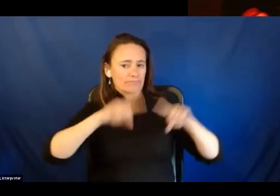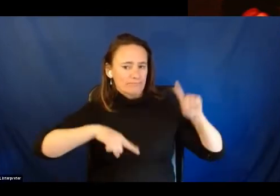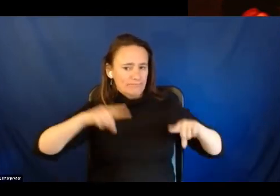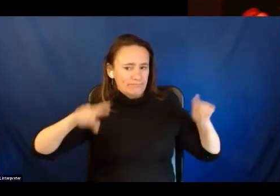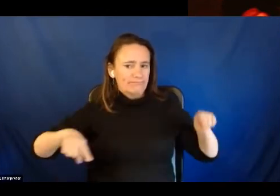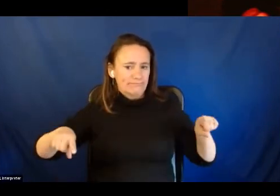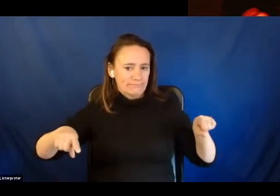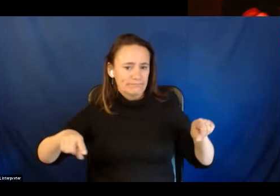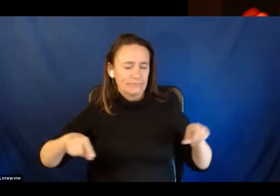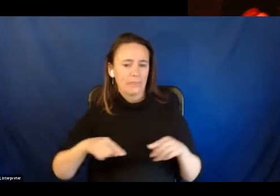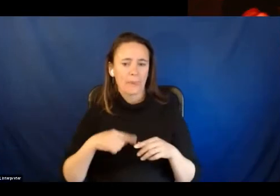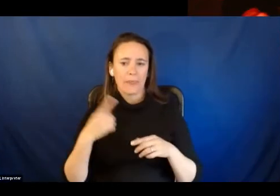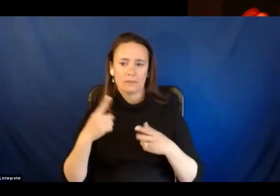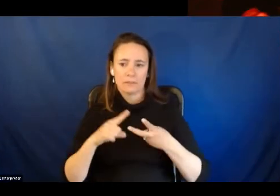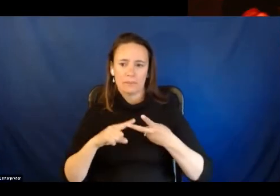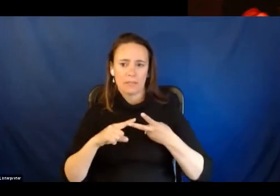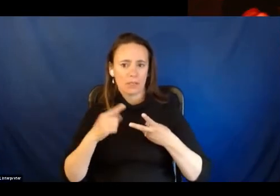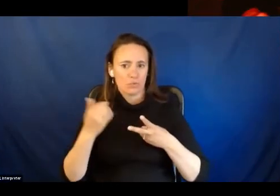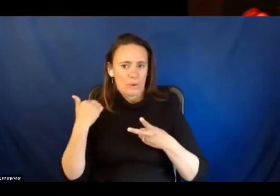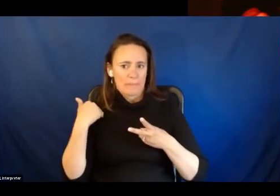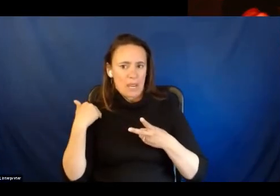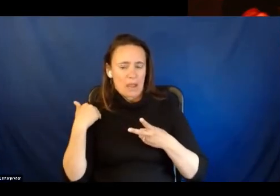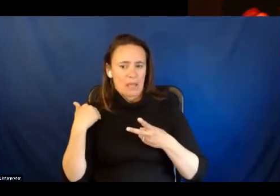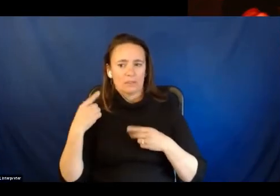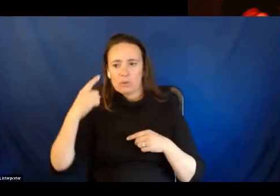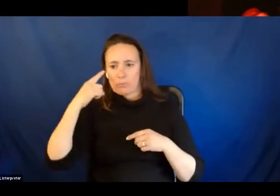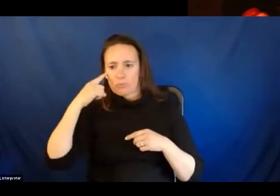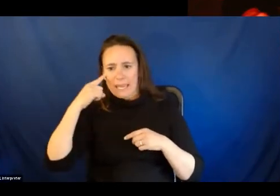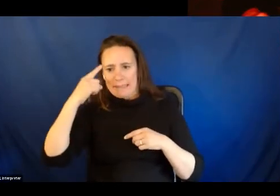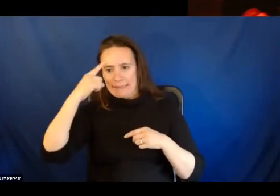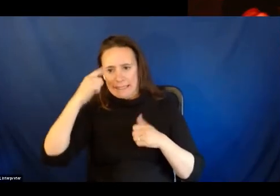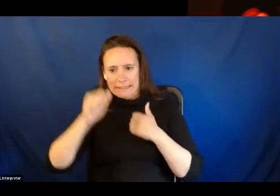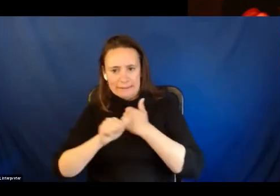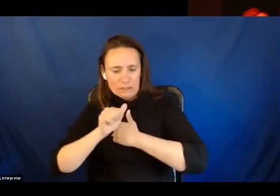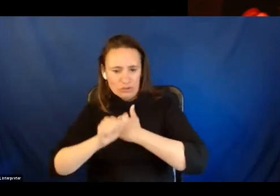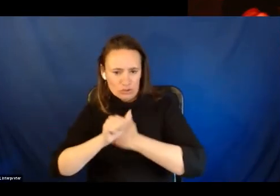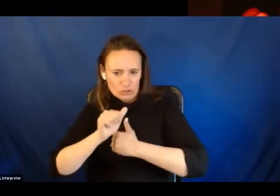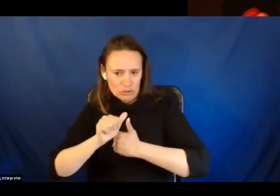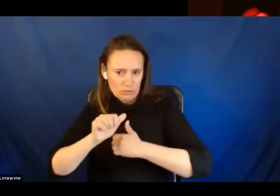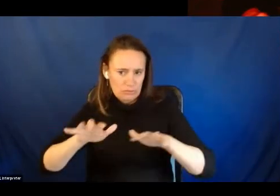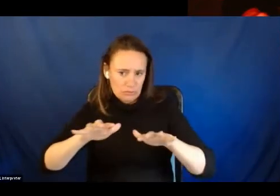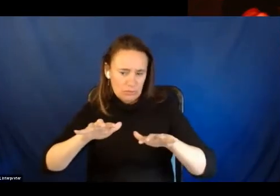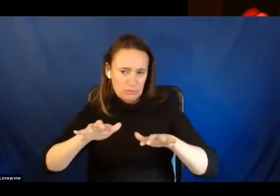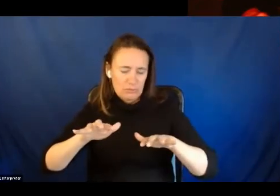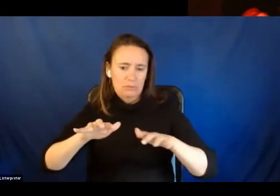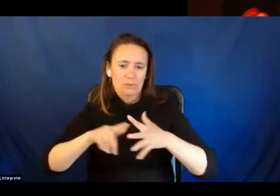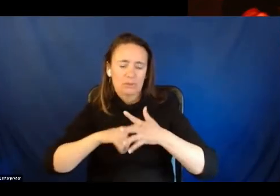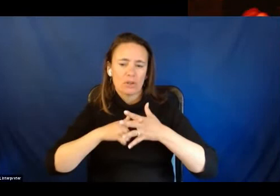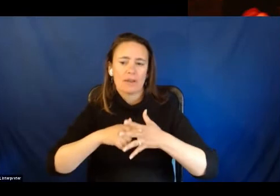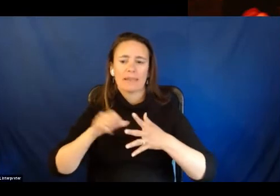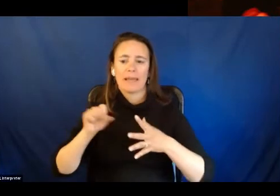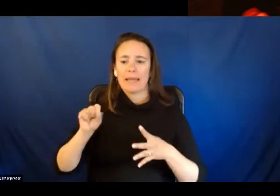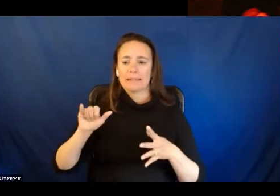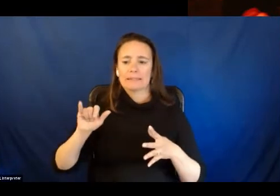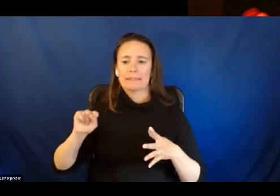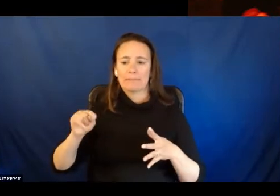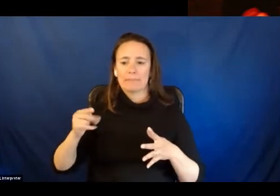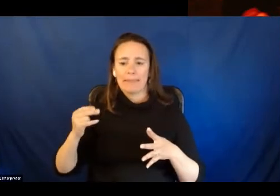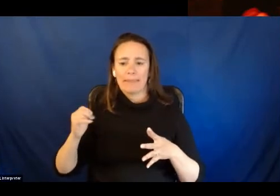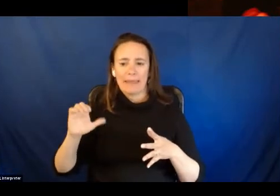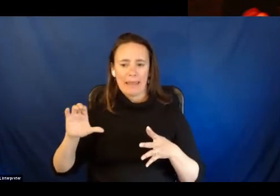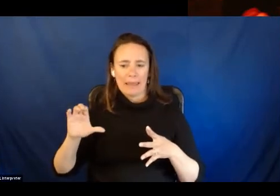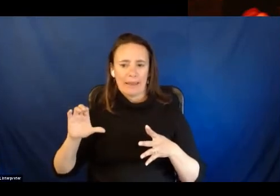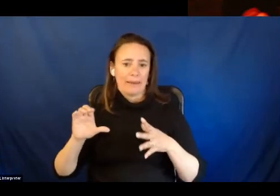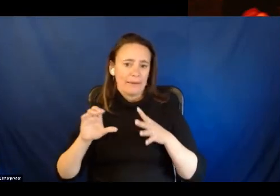Something reminds them of their experience. So the brain thinks that they are in danger, which engages that sympathetic fight or flight